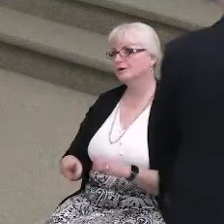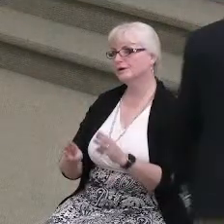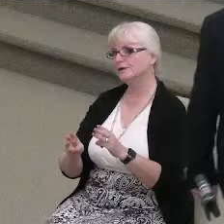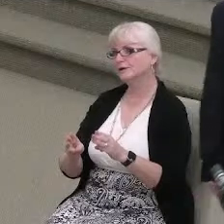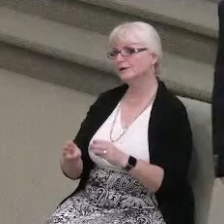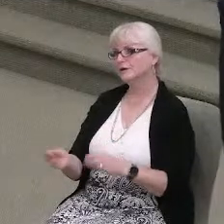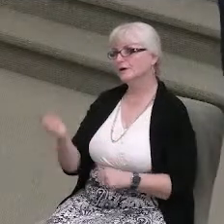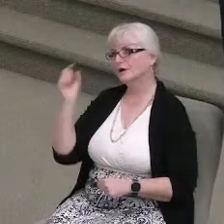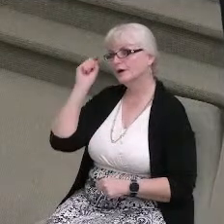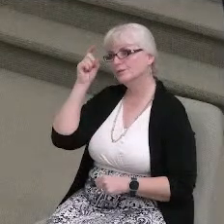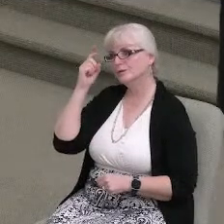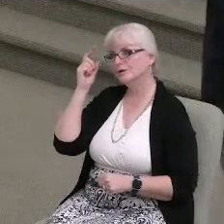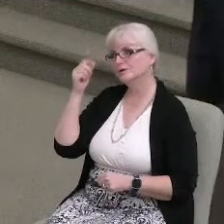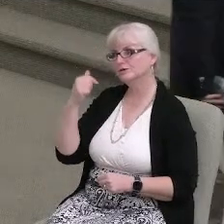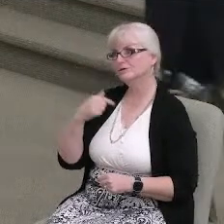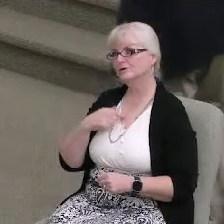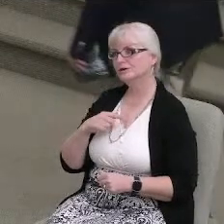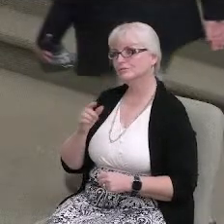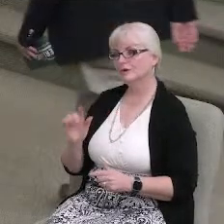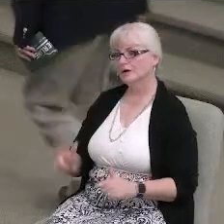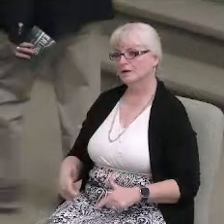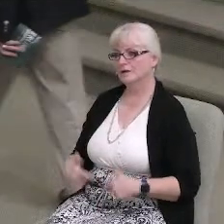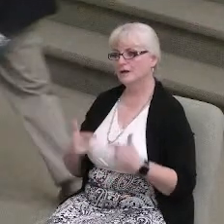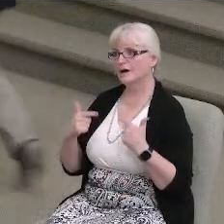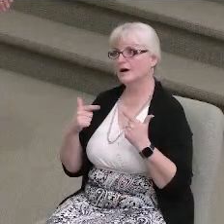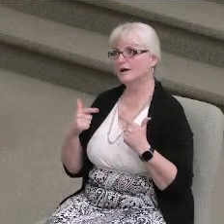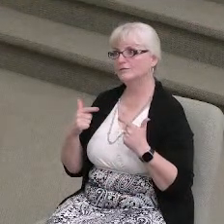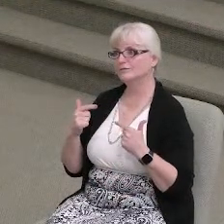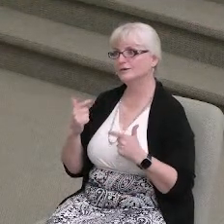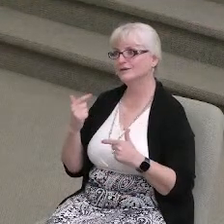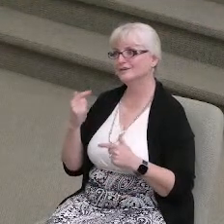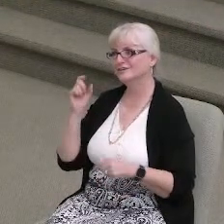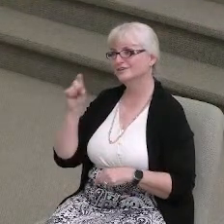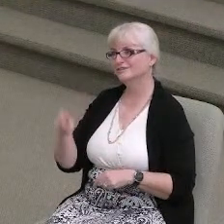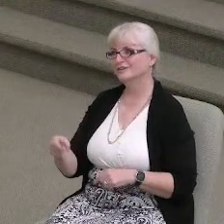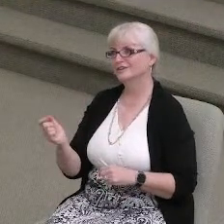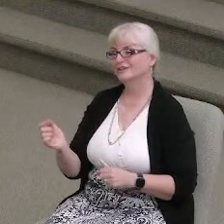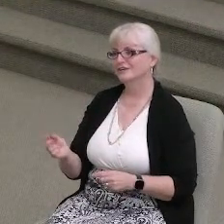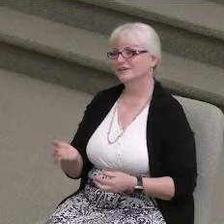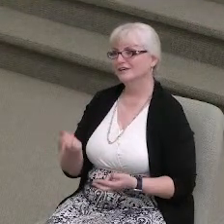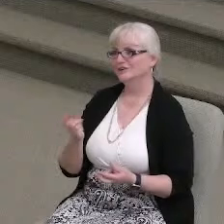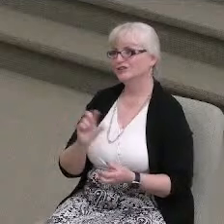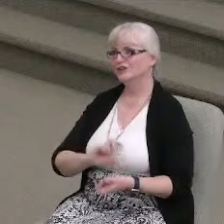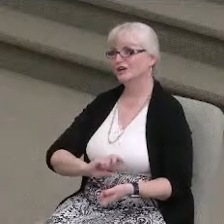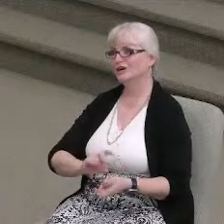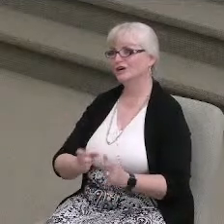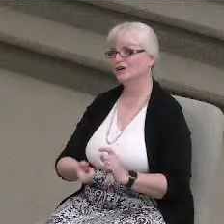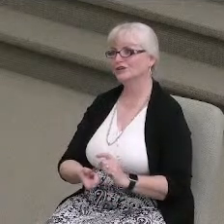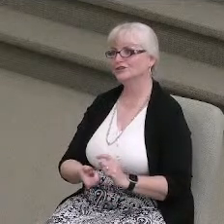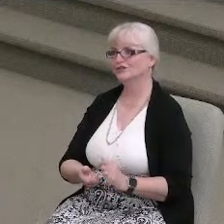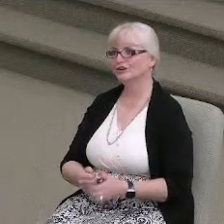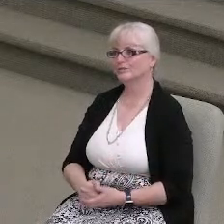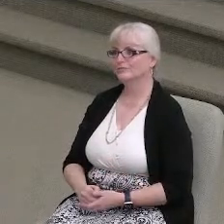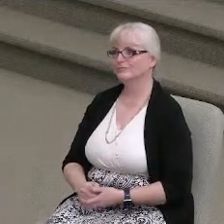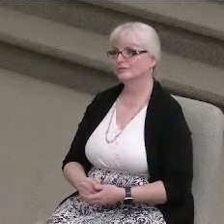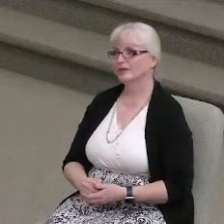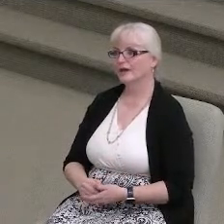way. I wonder if my life could really